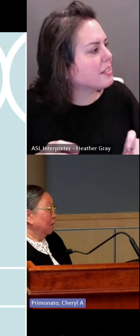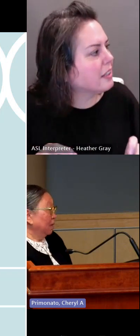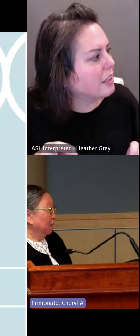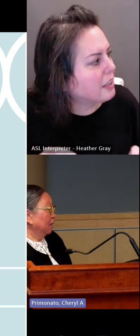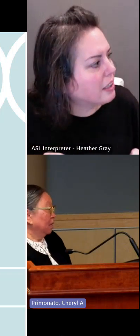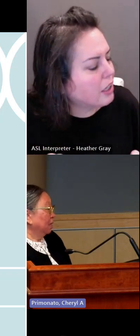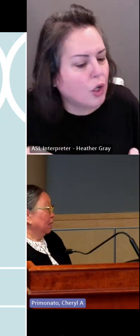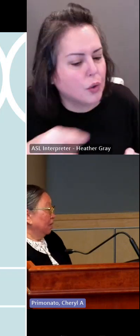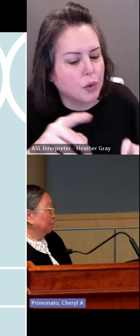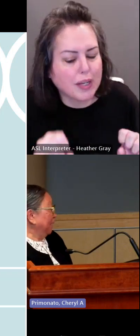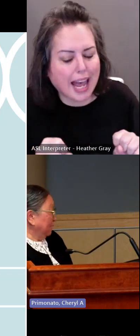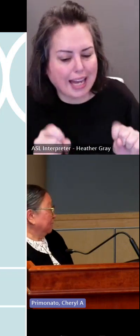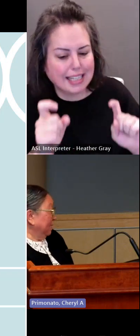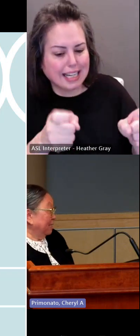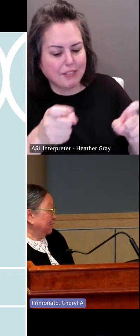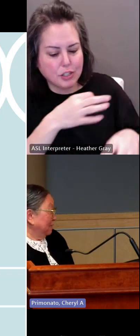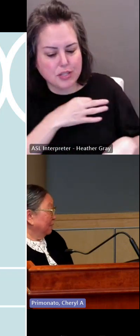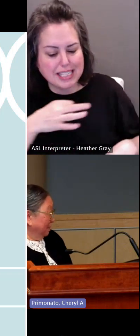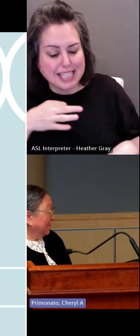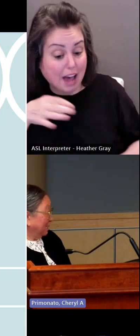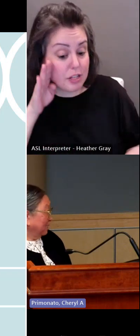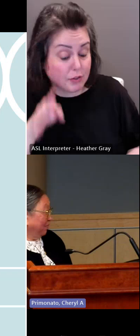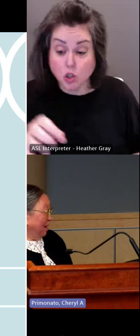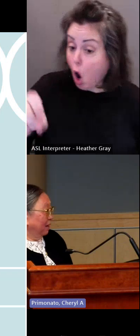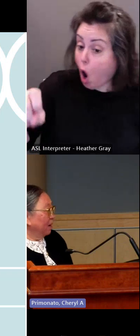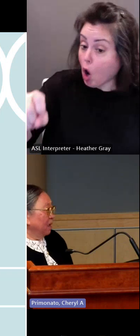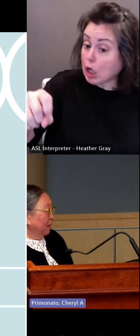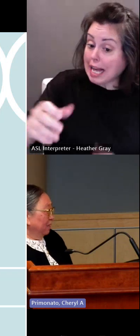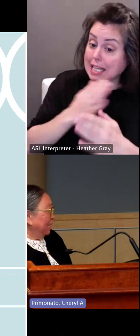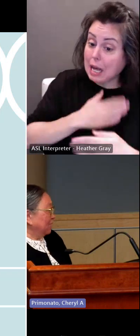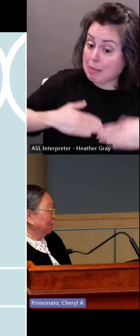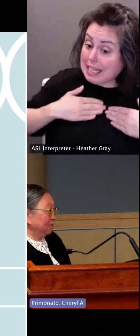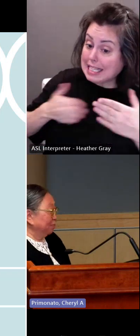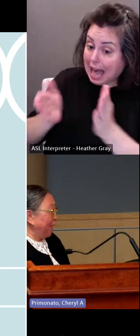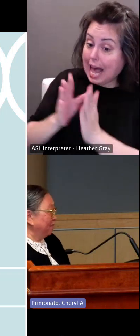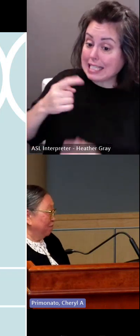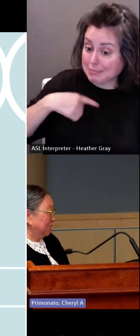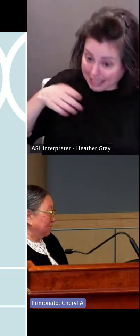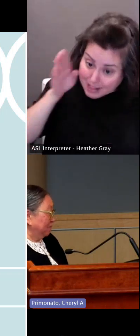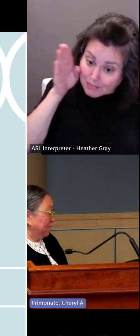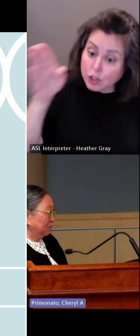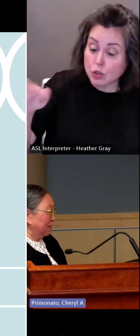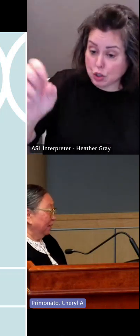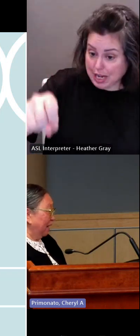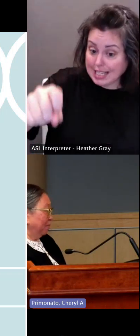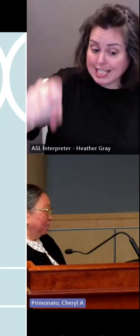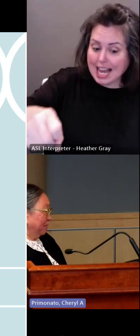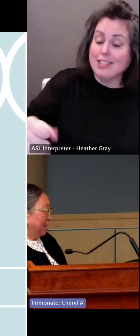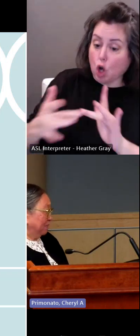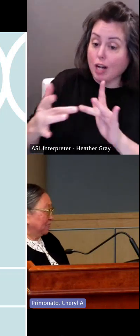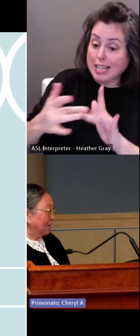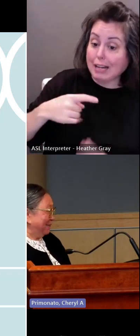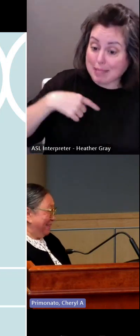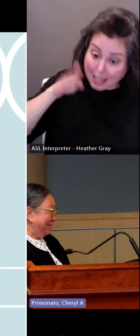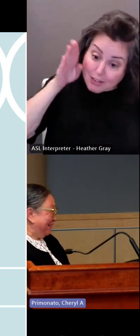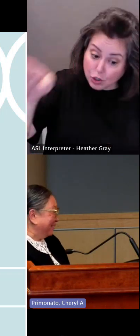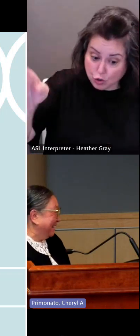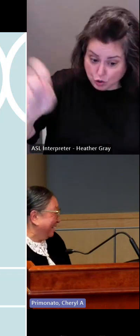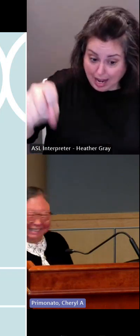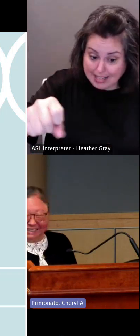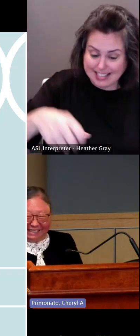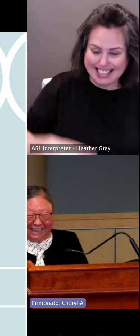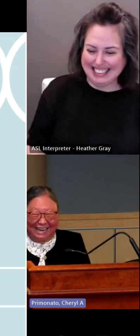staff in the future. Please, yes, that's fine. Yes, please, but have them reach out to me as well. I'd be more than happy to talk to